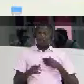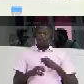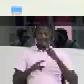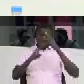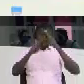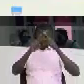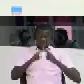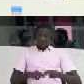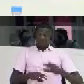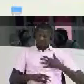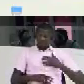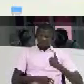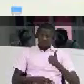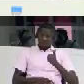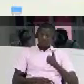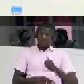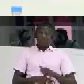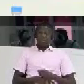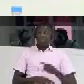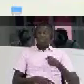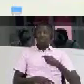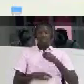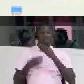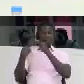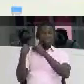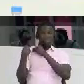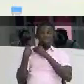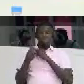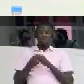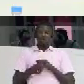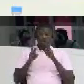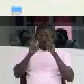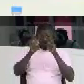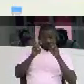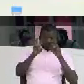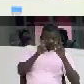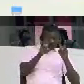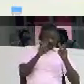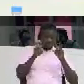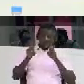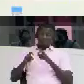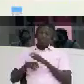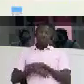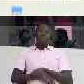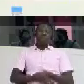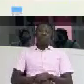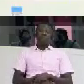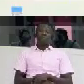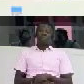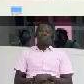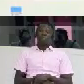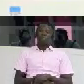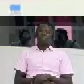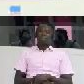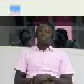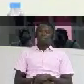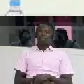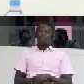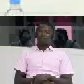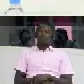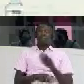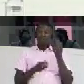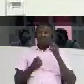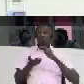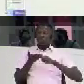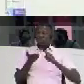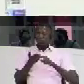obedience. And obedience. So loolu mooy sama responsibility. Those were my responsibilities. And how would you normally carry out